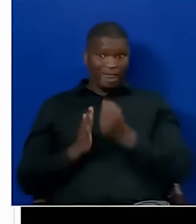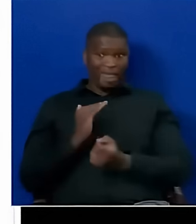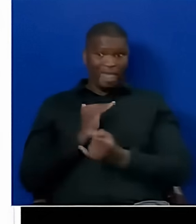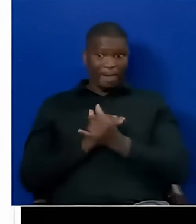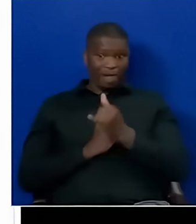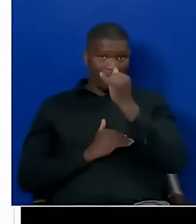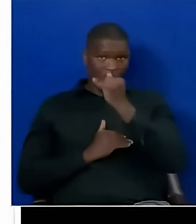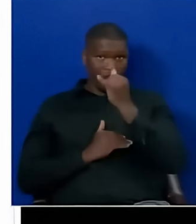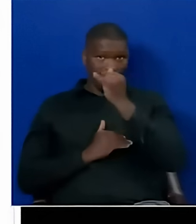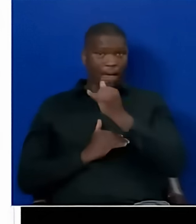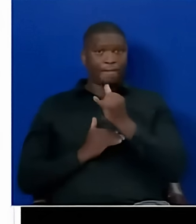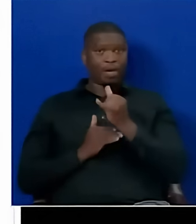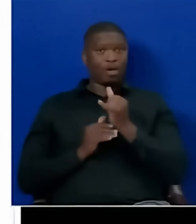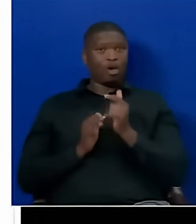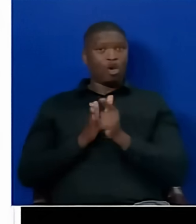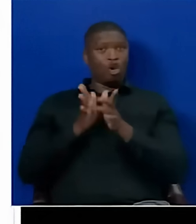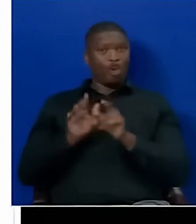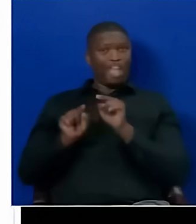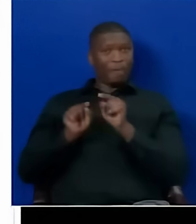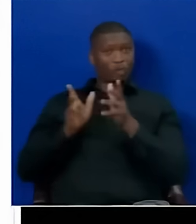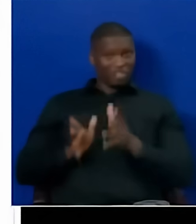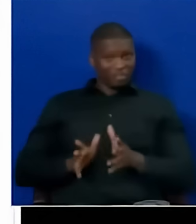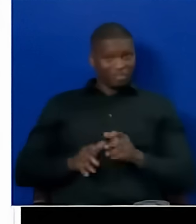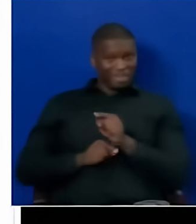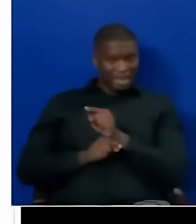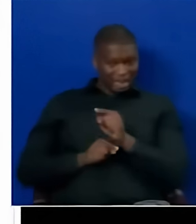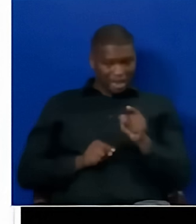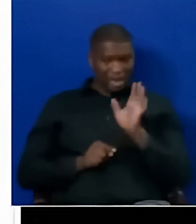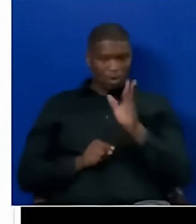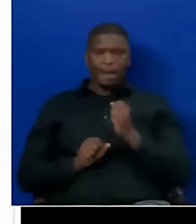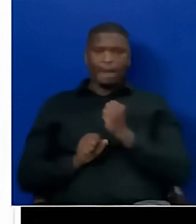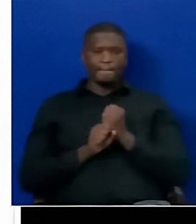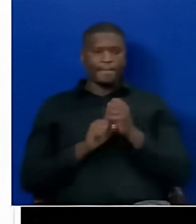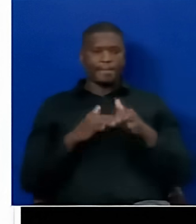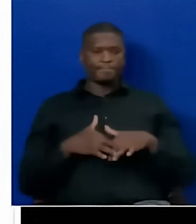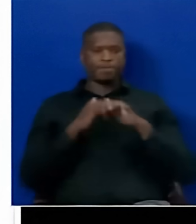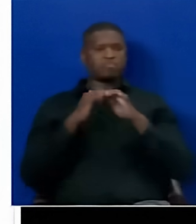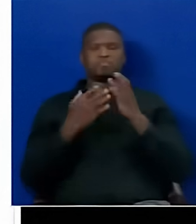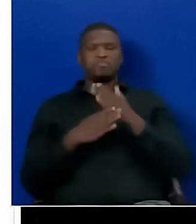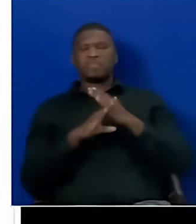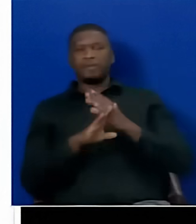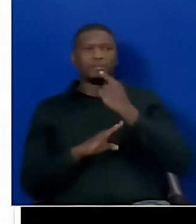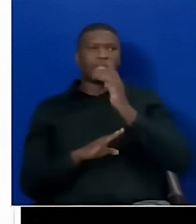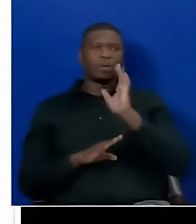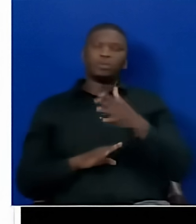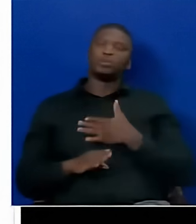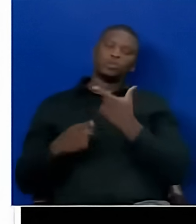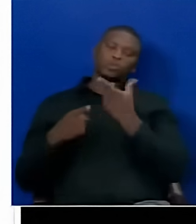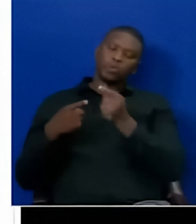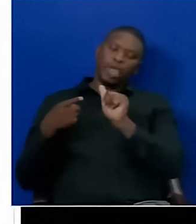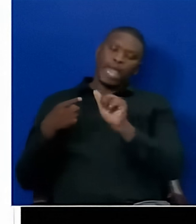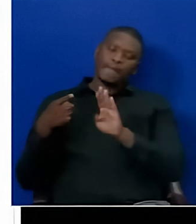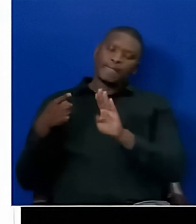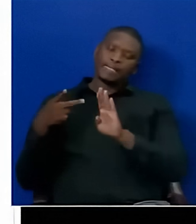that it wants the defense to make. It says, I want you to admit A, B, C, and D. And in a case like this, on that list